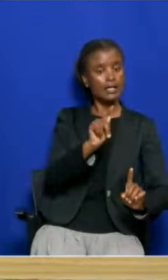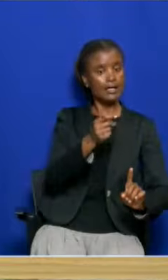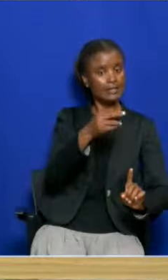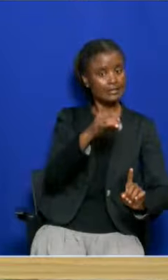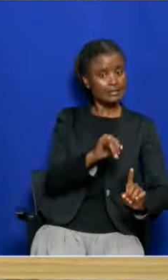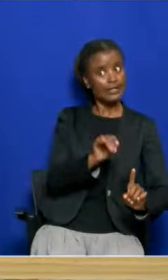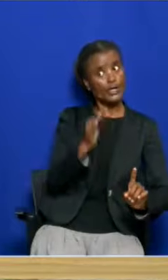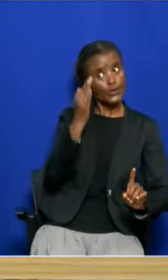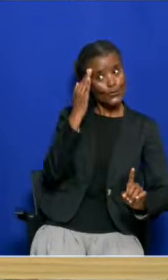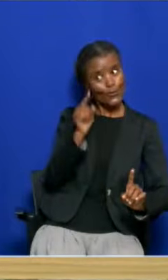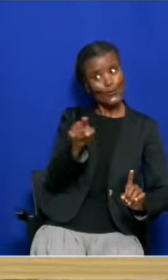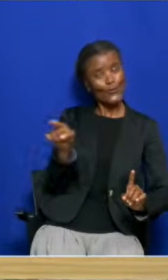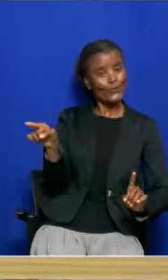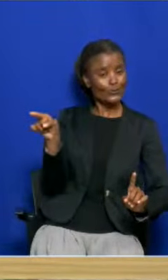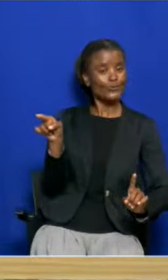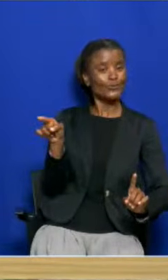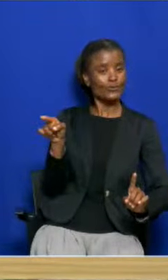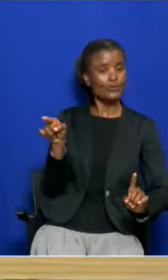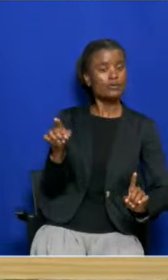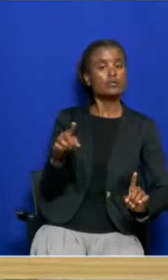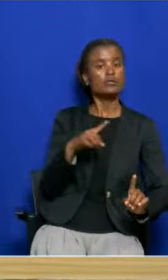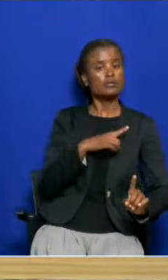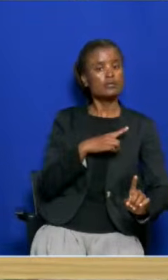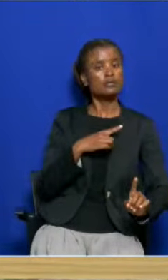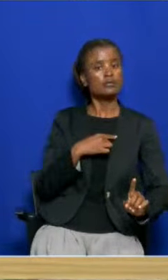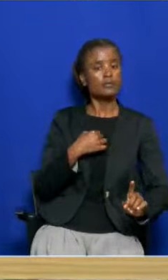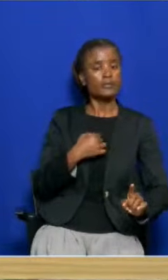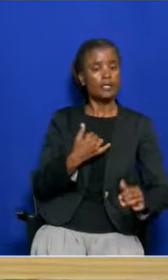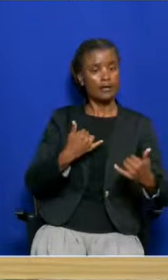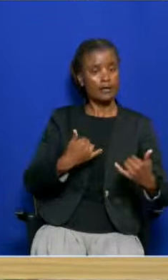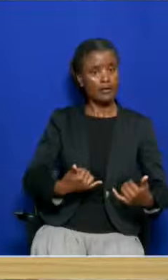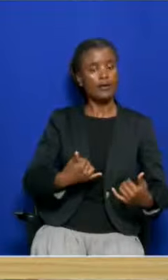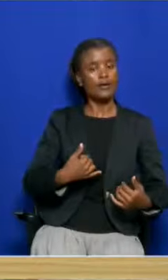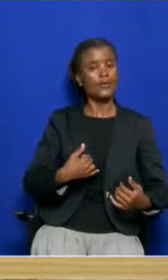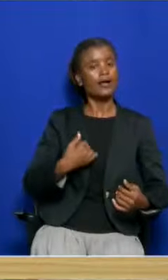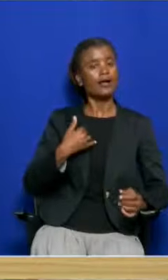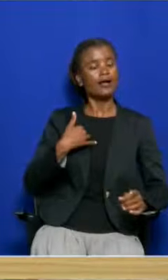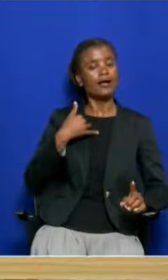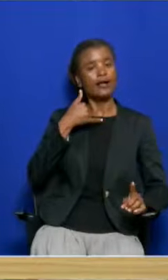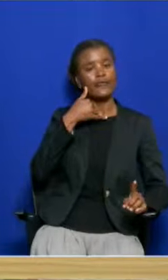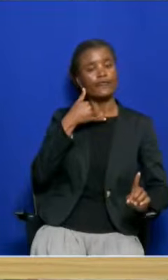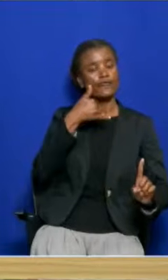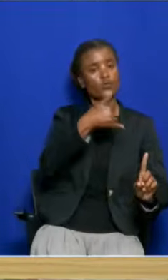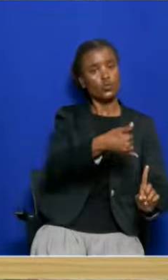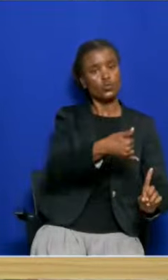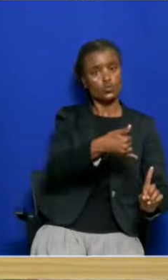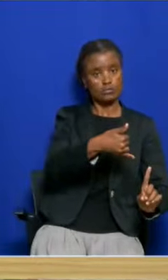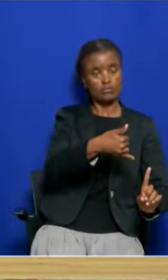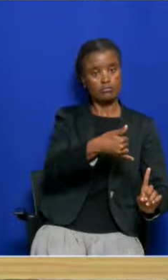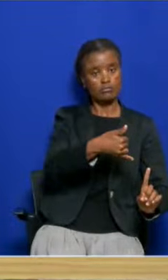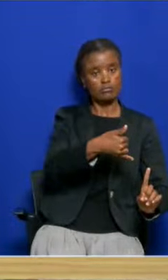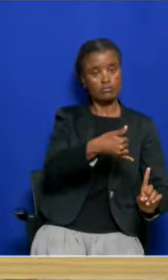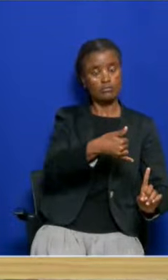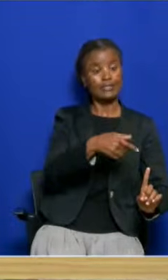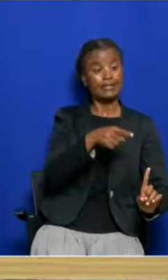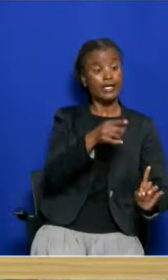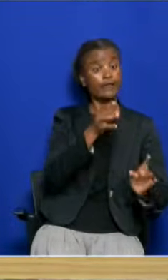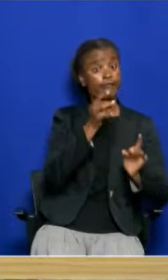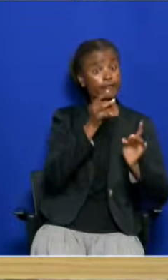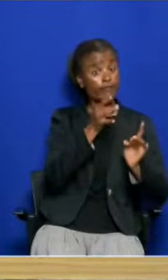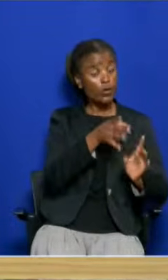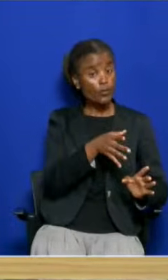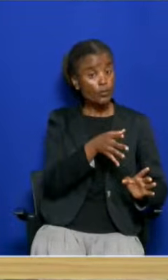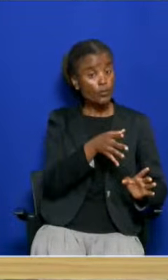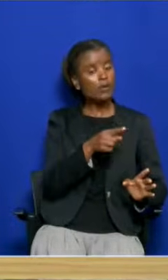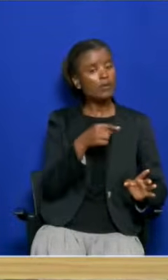say I phoned Mr. Mkhwanazi and informed him that I heard that there